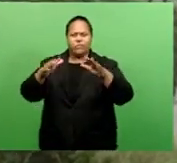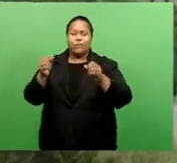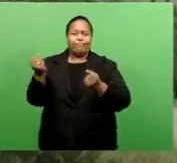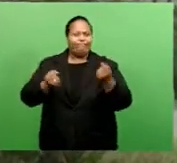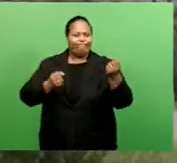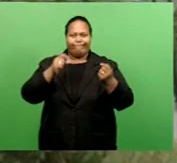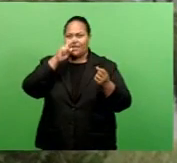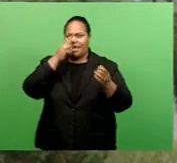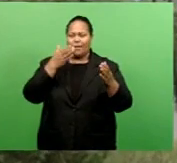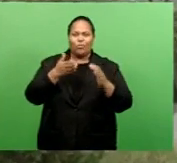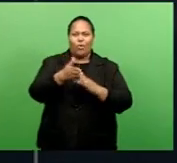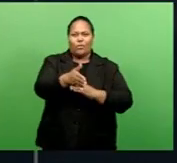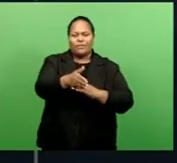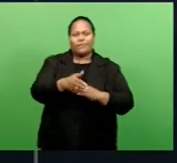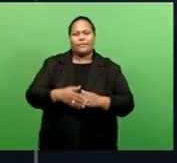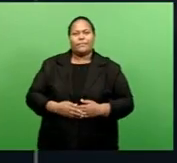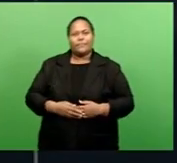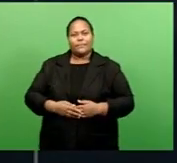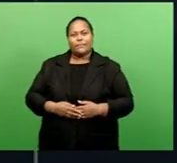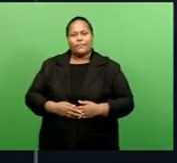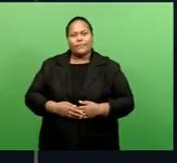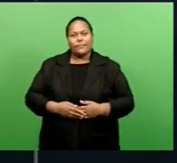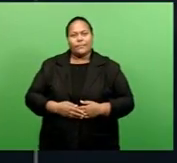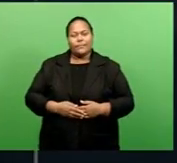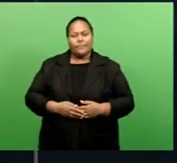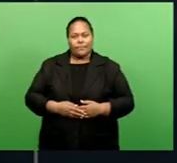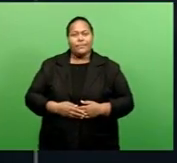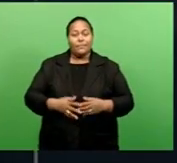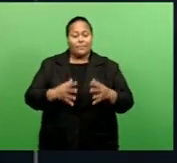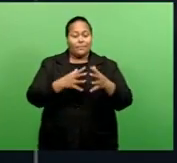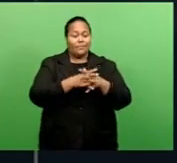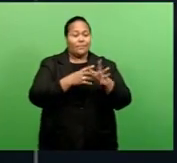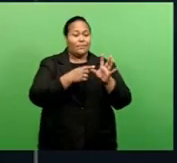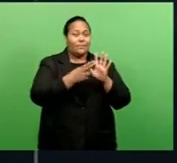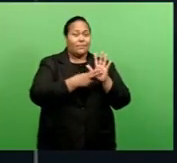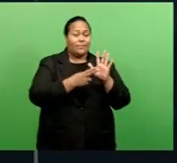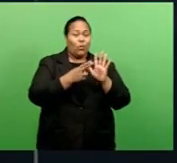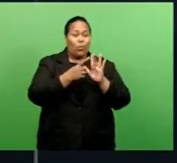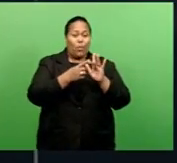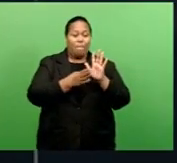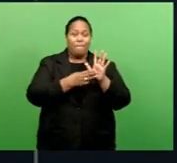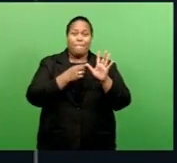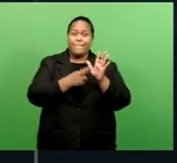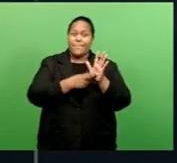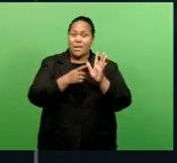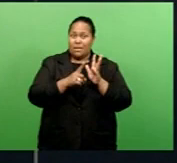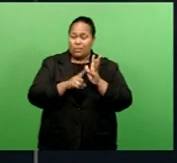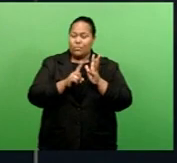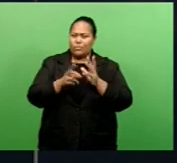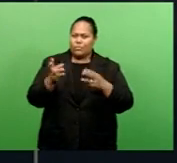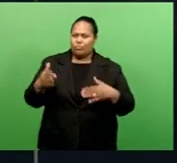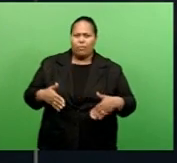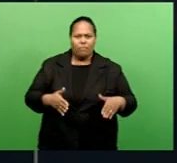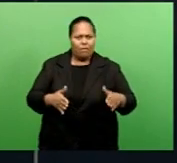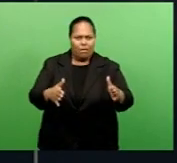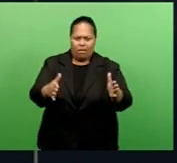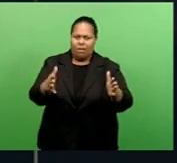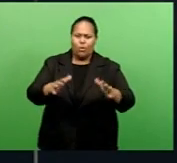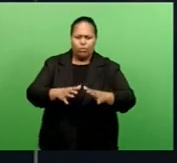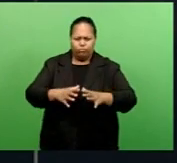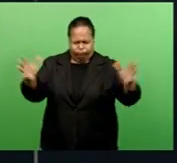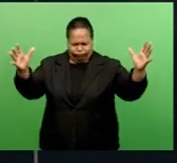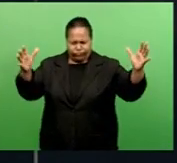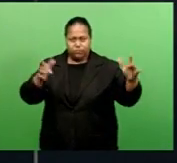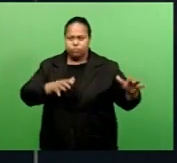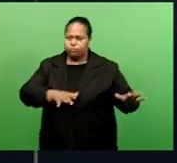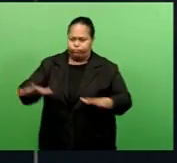Naikaso, FBC News. The Waimanu River burst its banks this morning, prompting affected communities to evacuate and